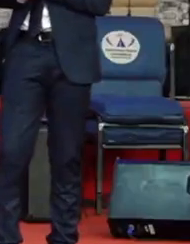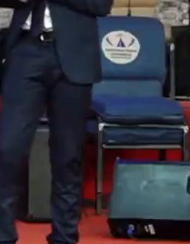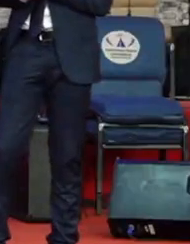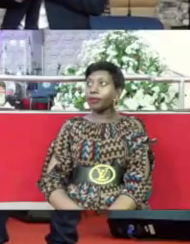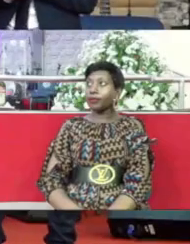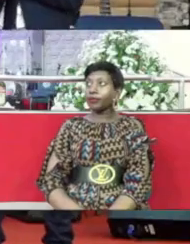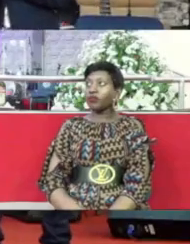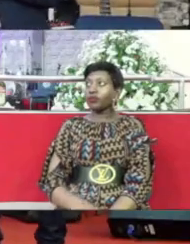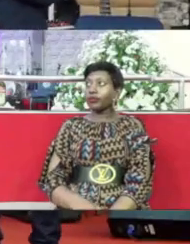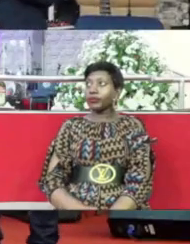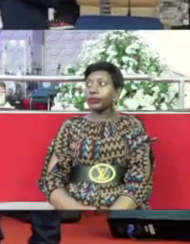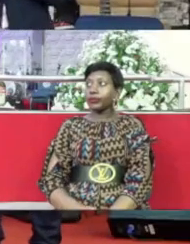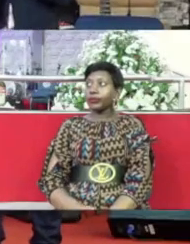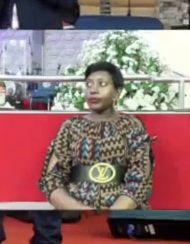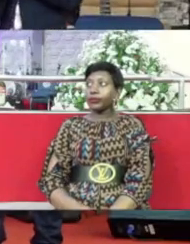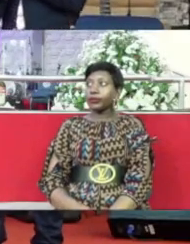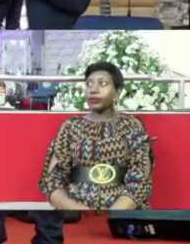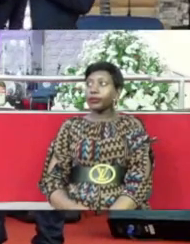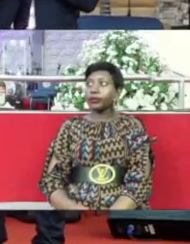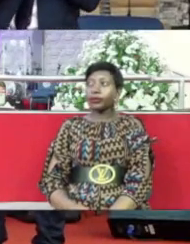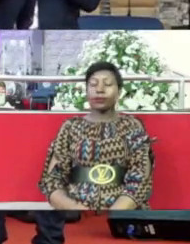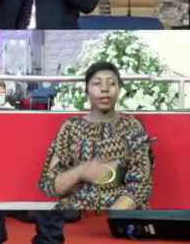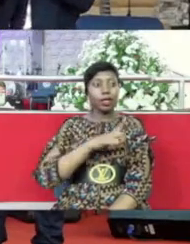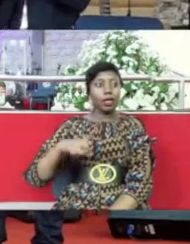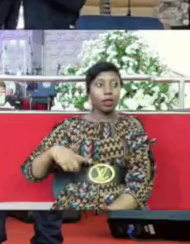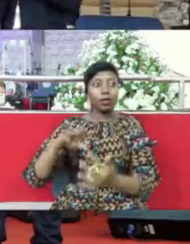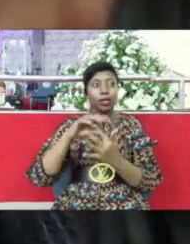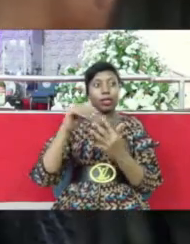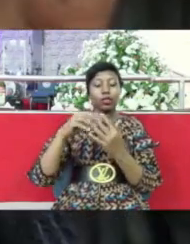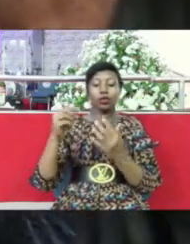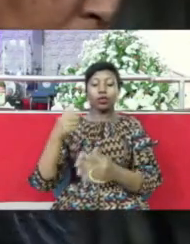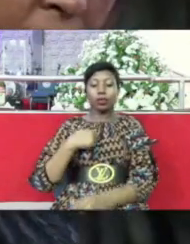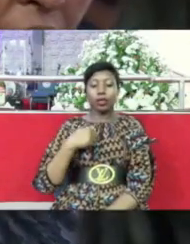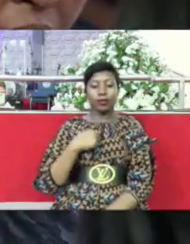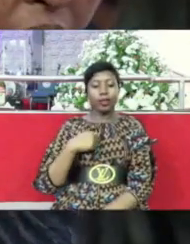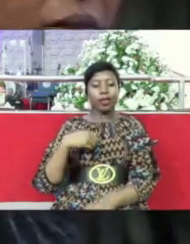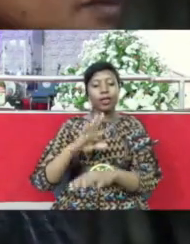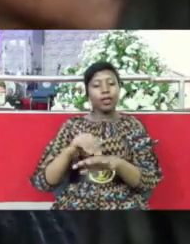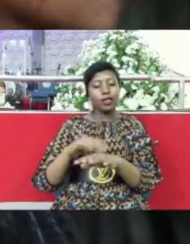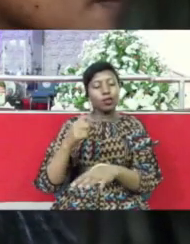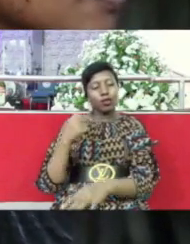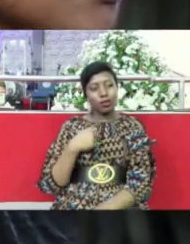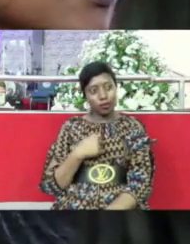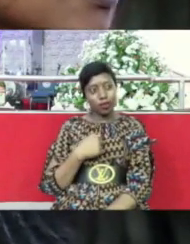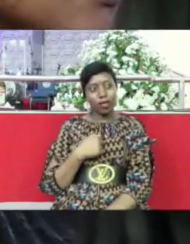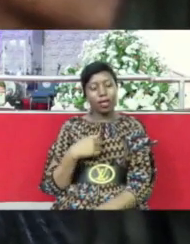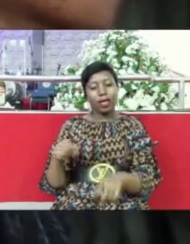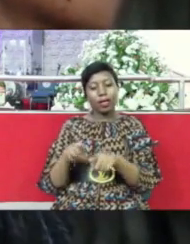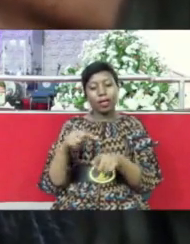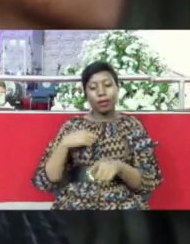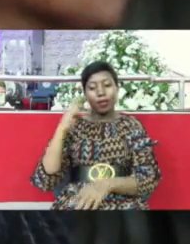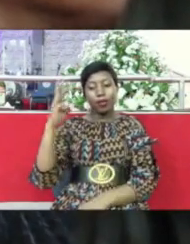and the fullness thereof. And he has chosen me. Na amenichagua. And he has called me. Na ameniita. Then I will inherit. So